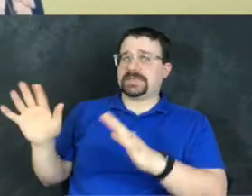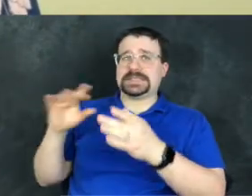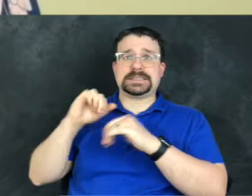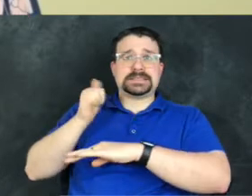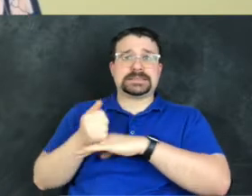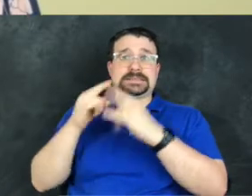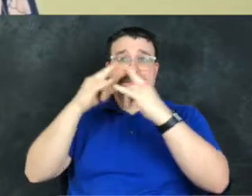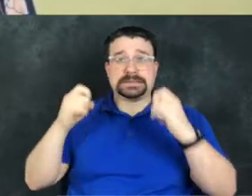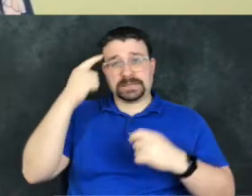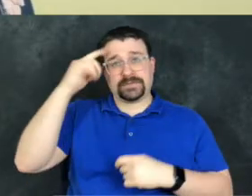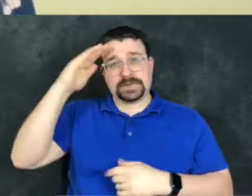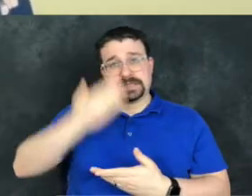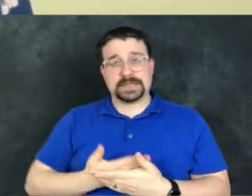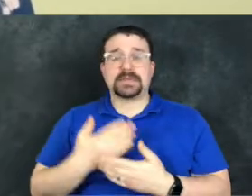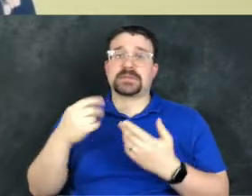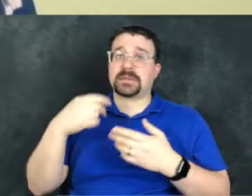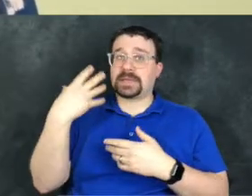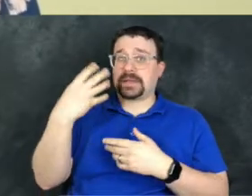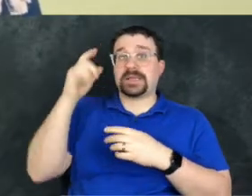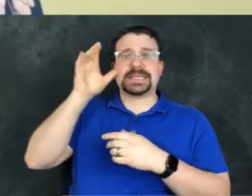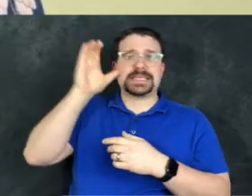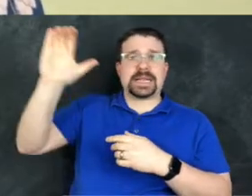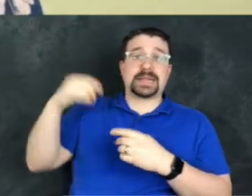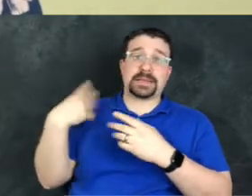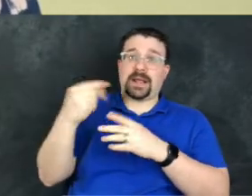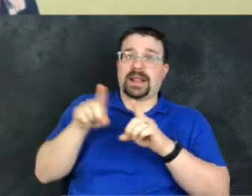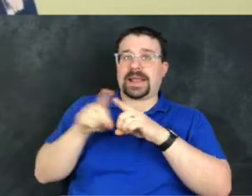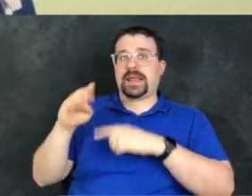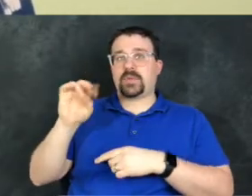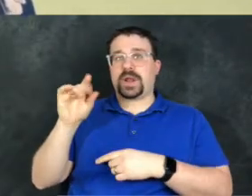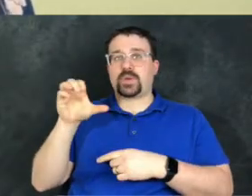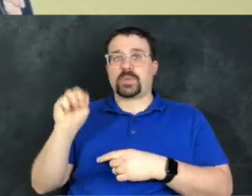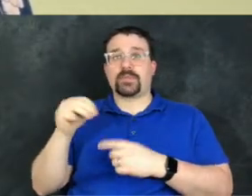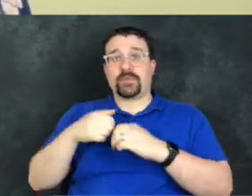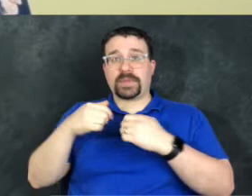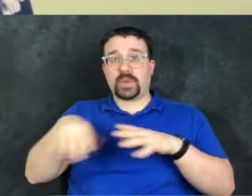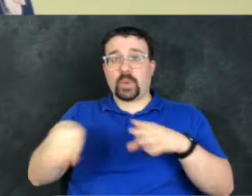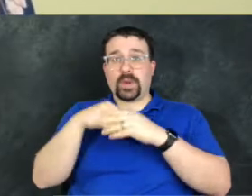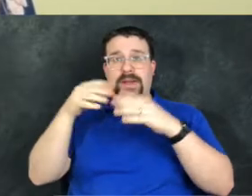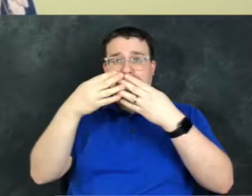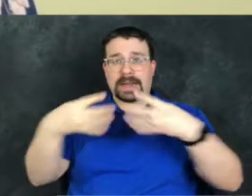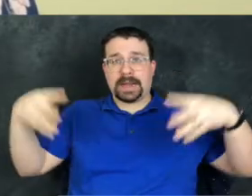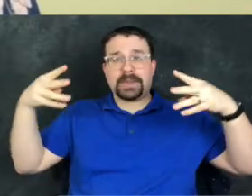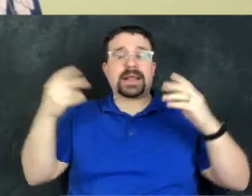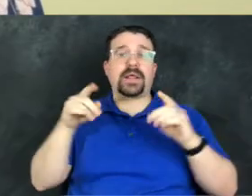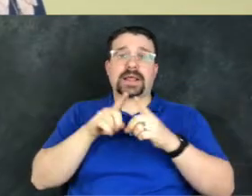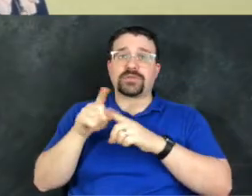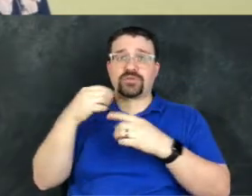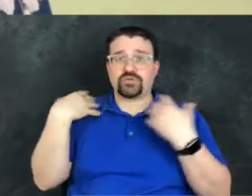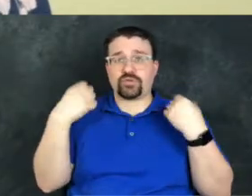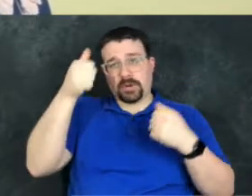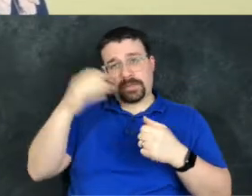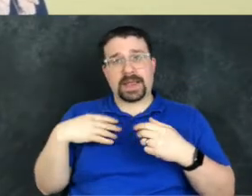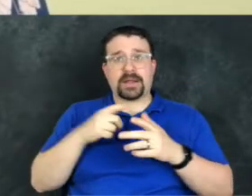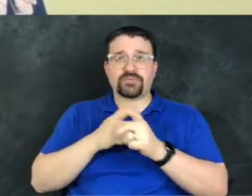has set a tent for the sun, which comes out like a bridegroom from his wedding canopy, and like a strong man runs